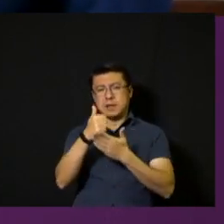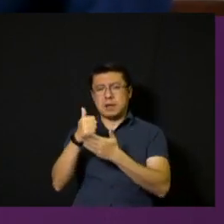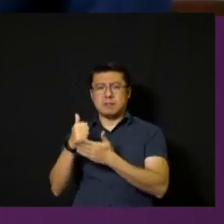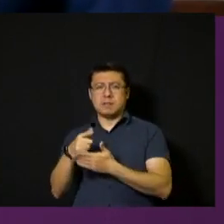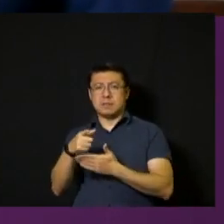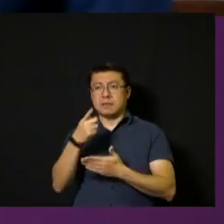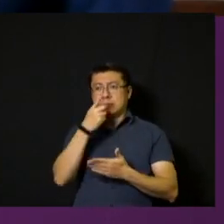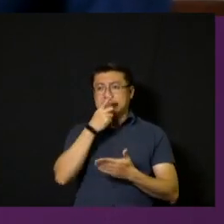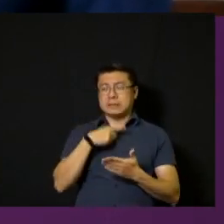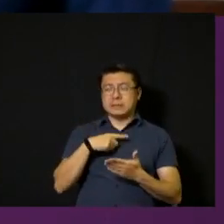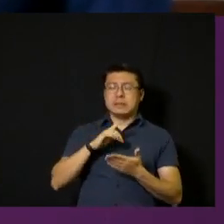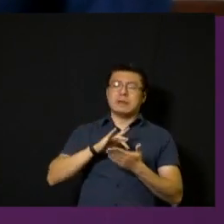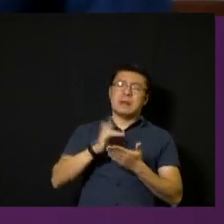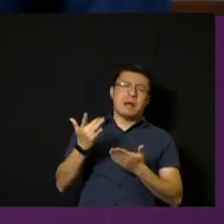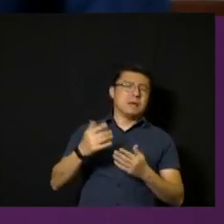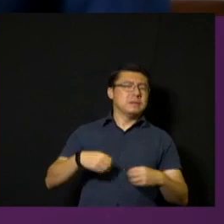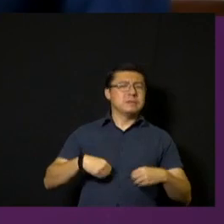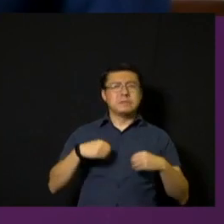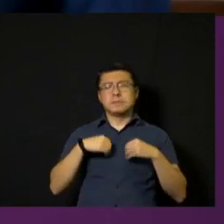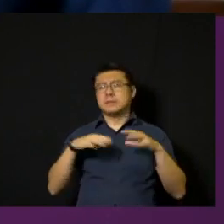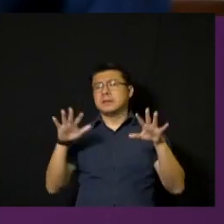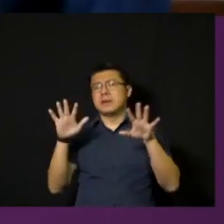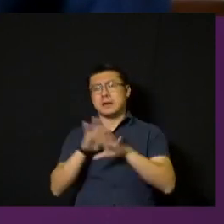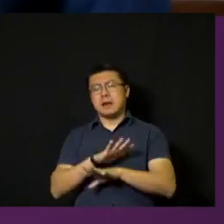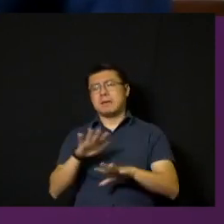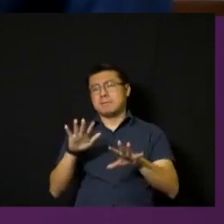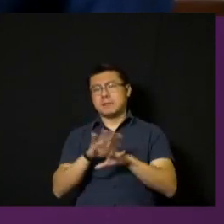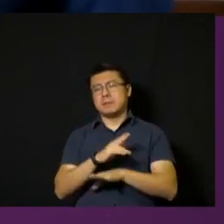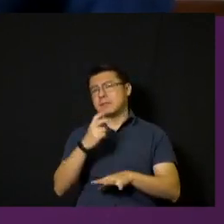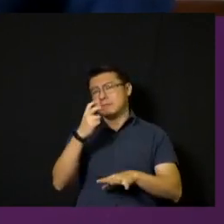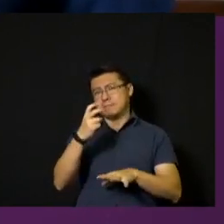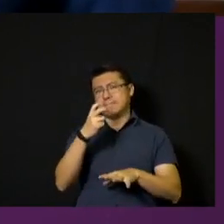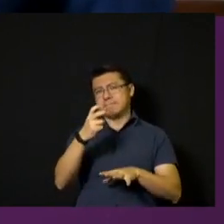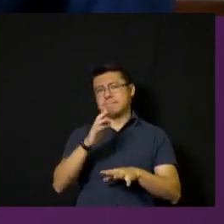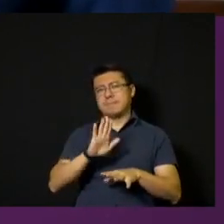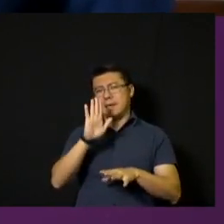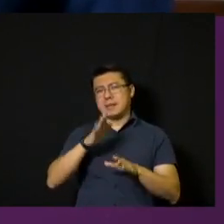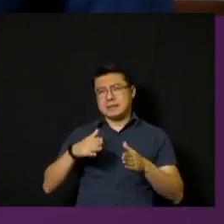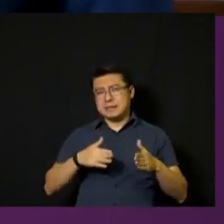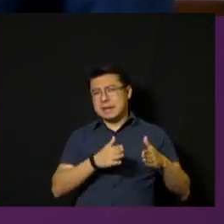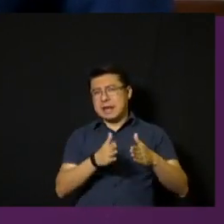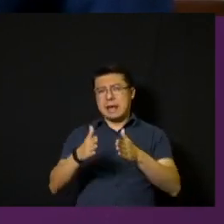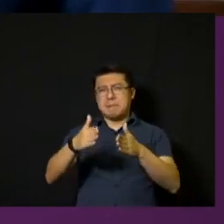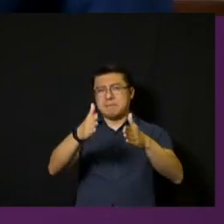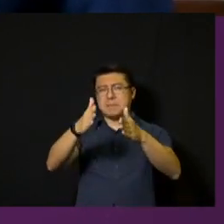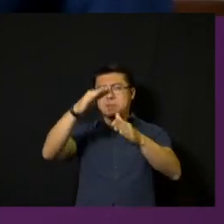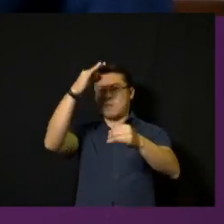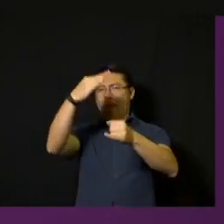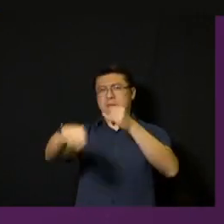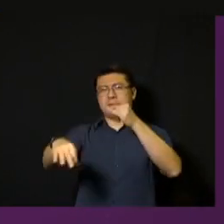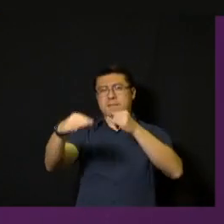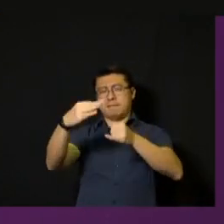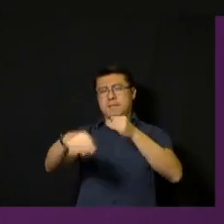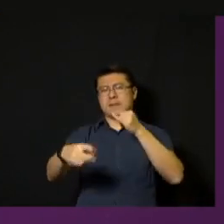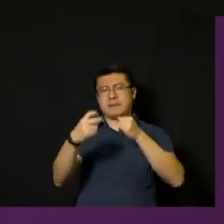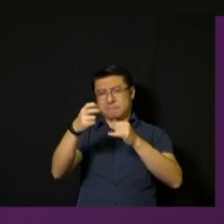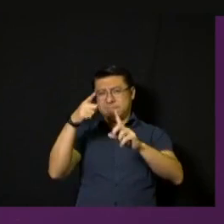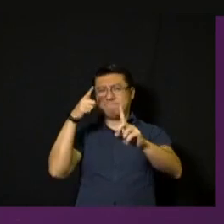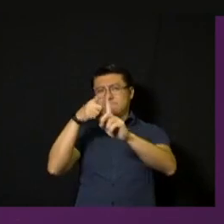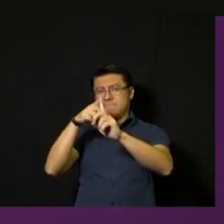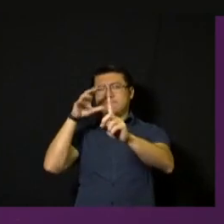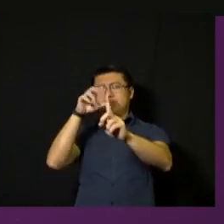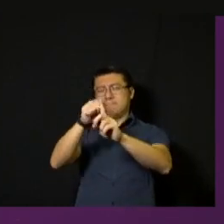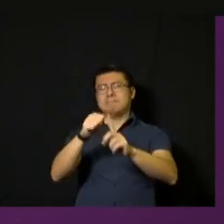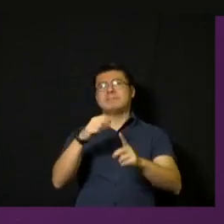you, thanks for changing my life. That's the final, the ultimate well-being at the end of the road. That's what you strive